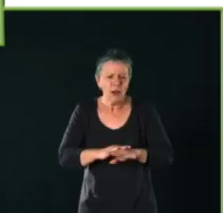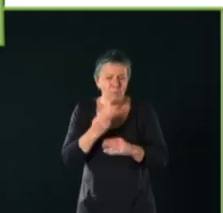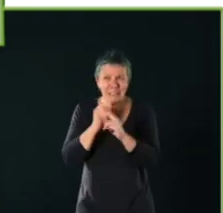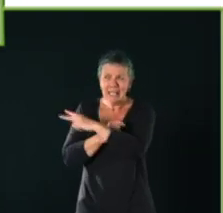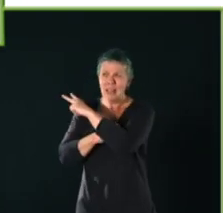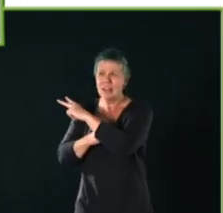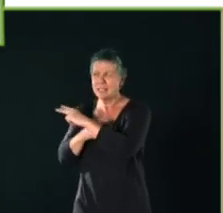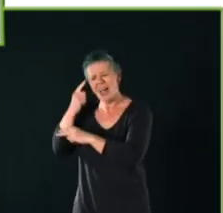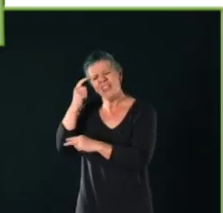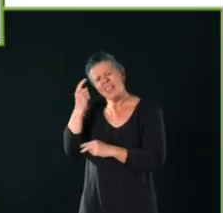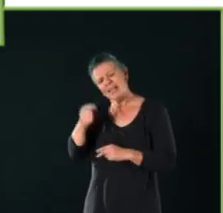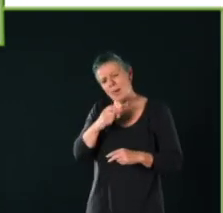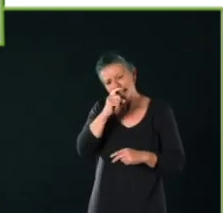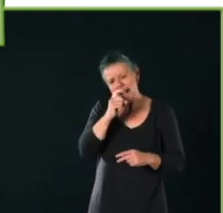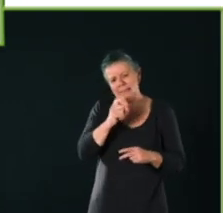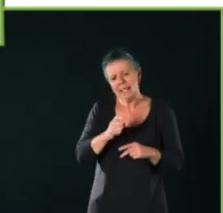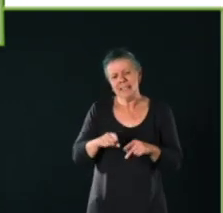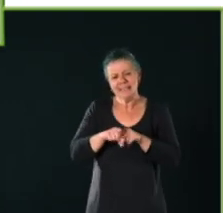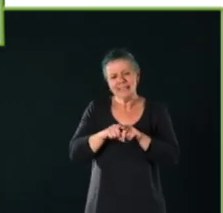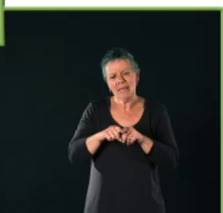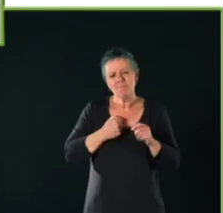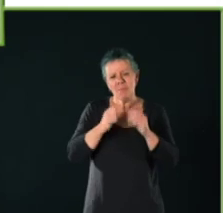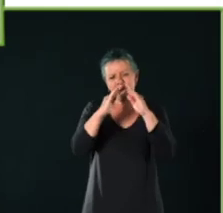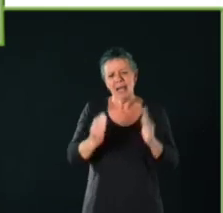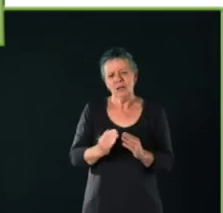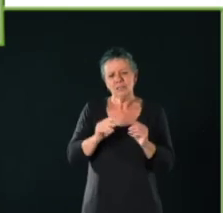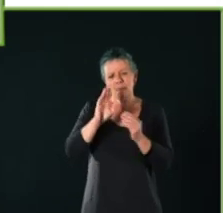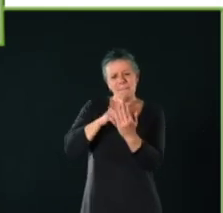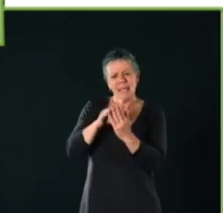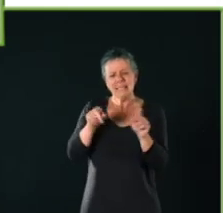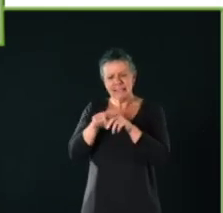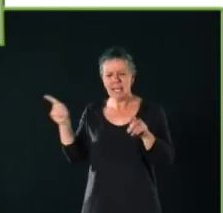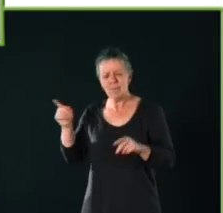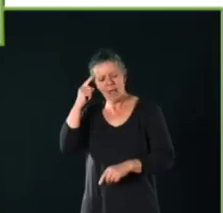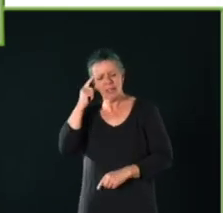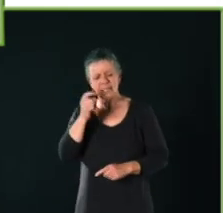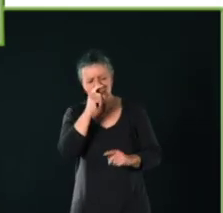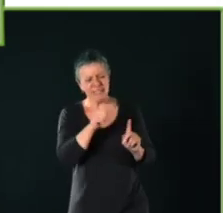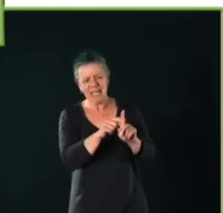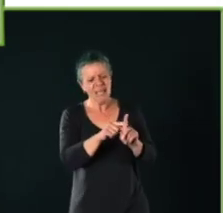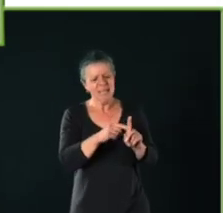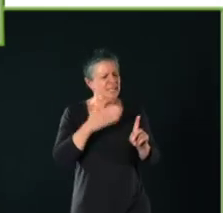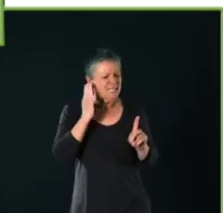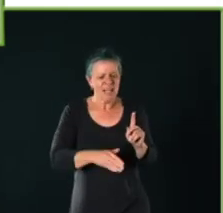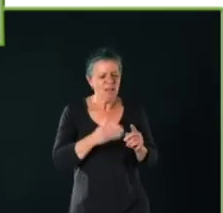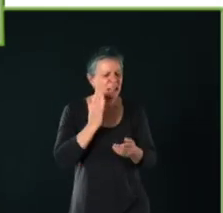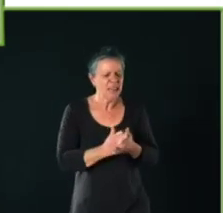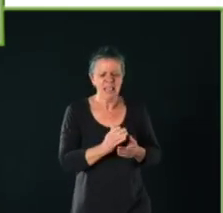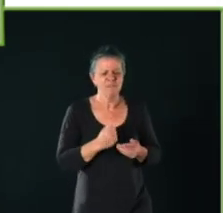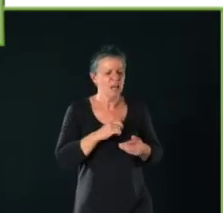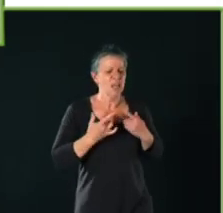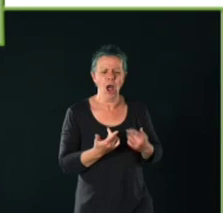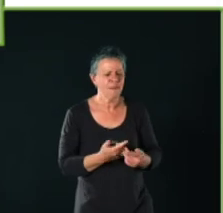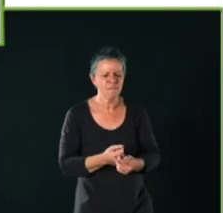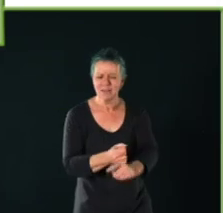that I see this, I think of her. We have a portrait of her hanging in our house as well. And I often think, you know, she never got to live the life she got to. So